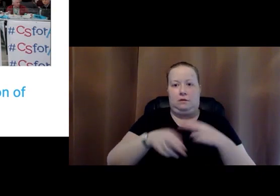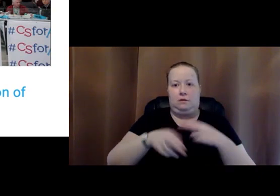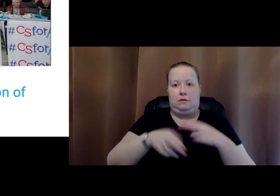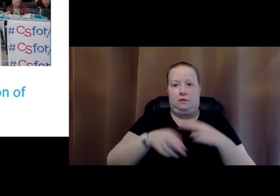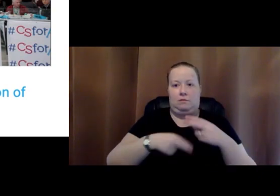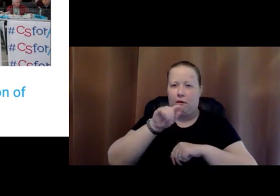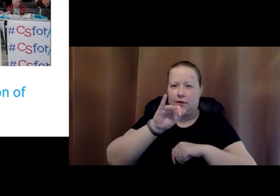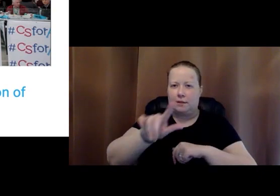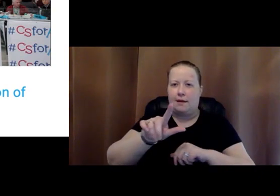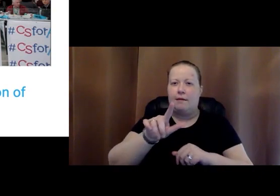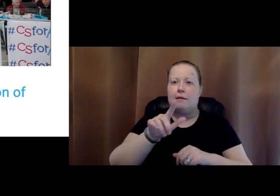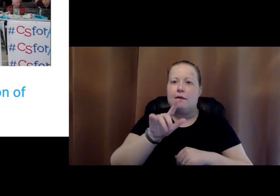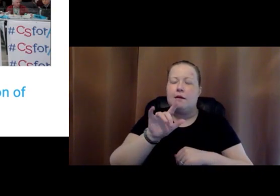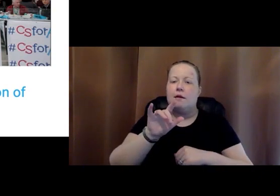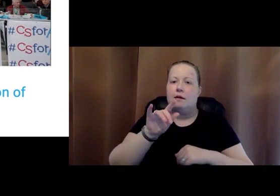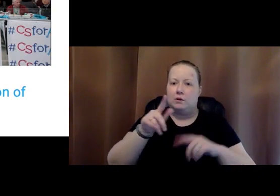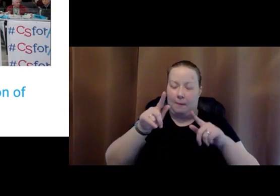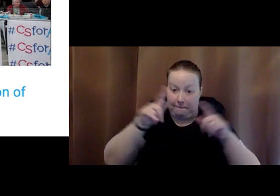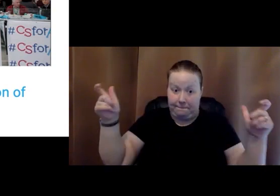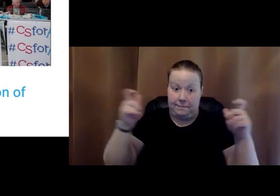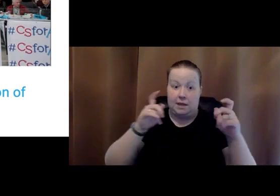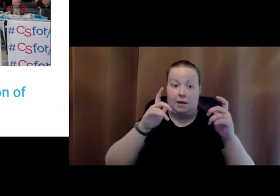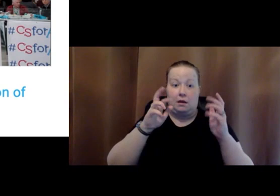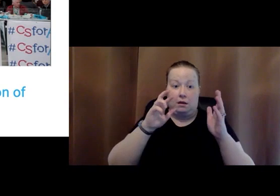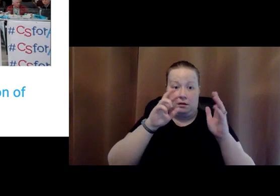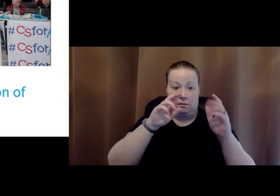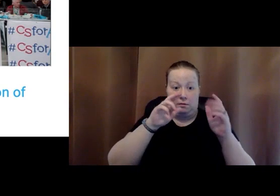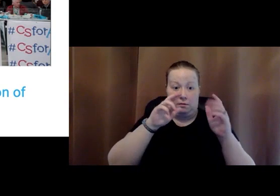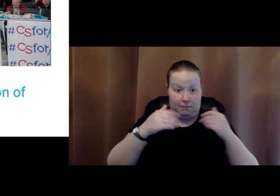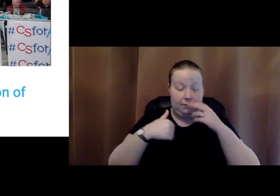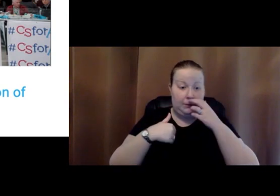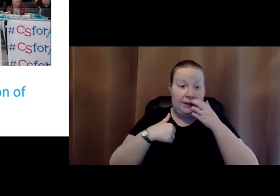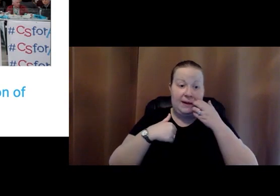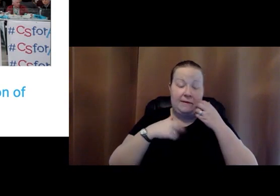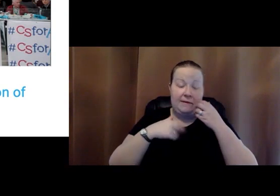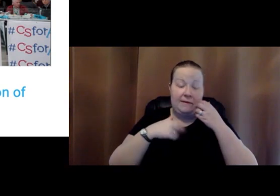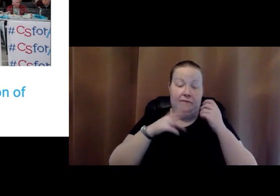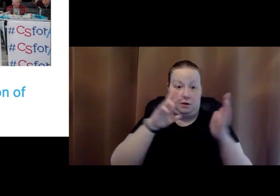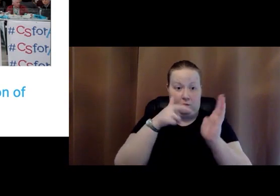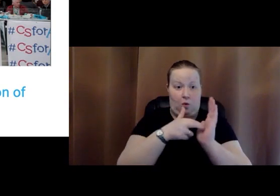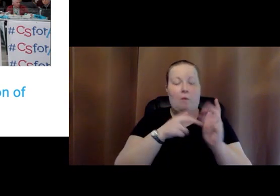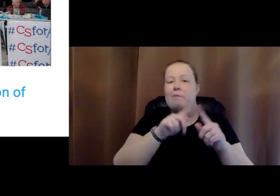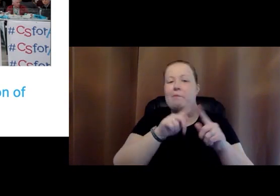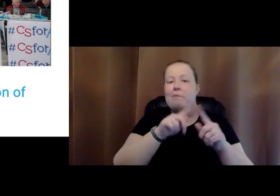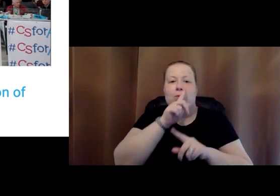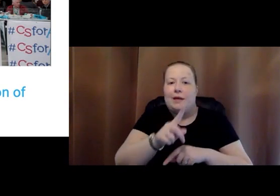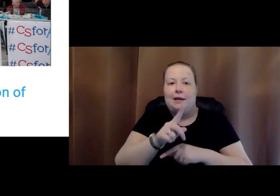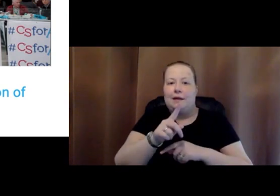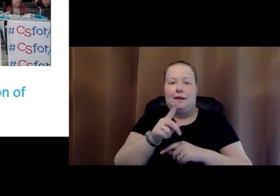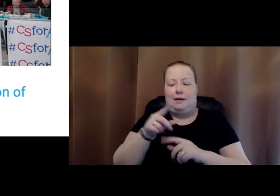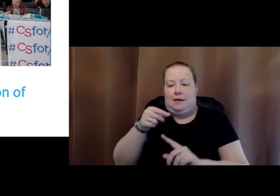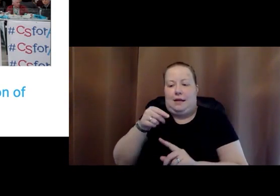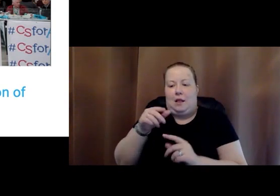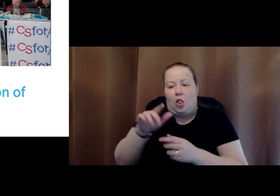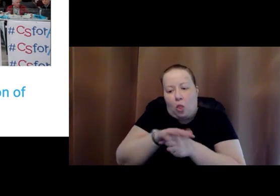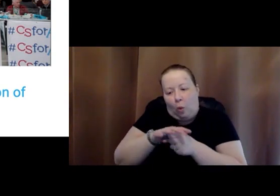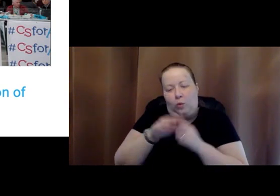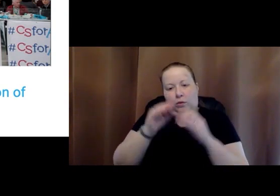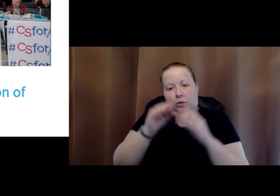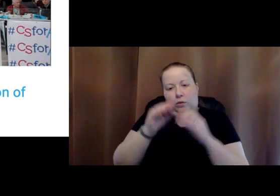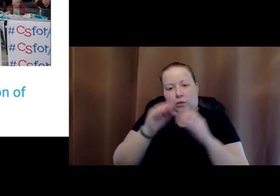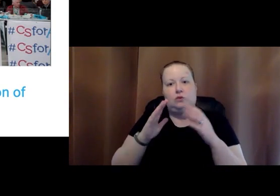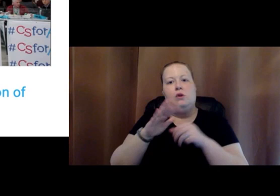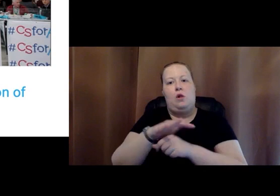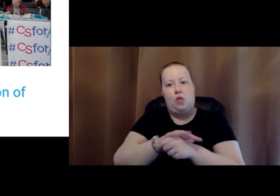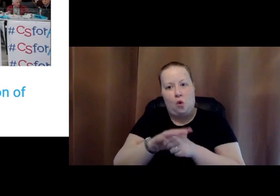big things, but really this gets done by the thousands of little inputs by local teachers, organizations, and leaders